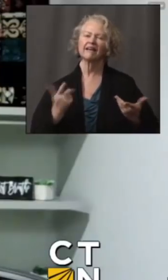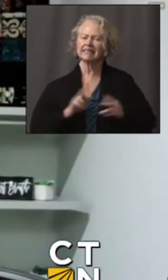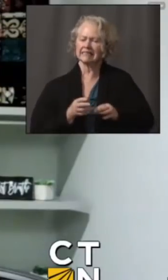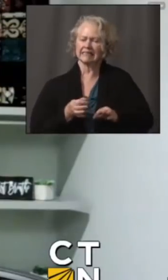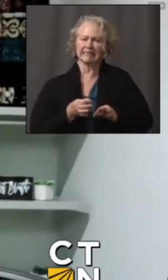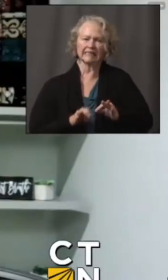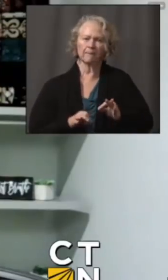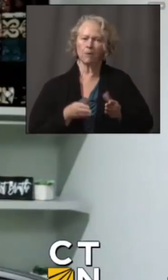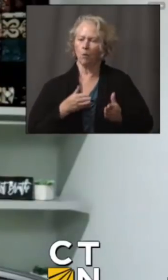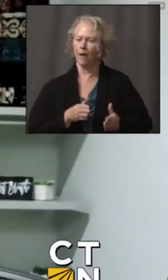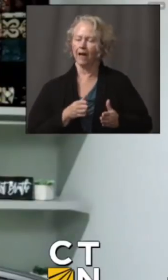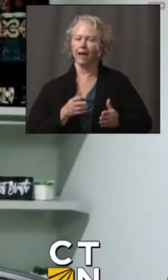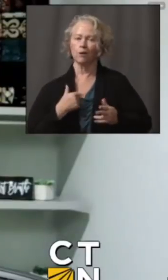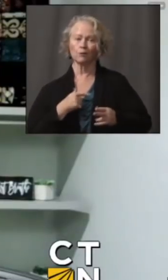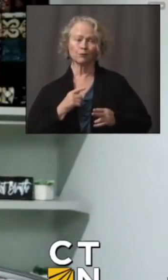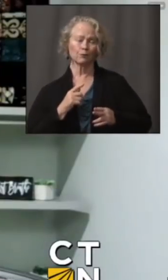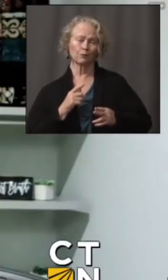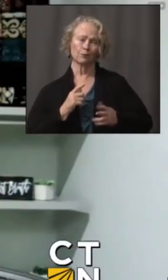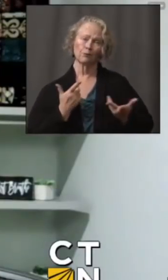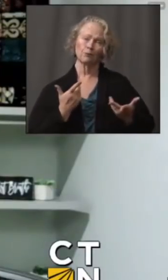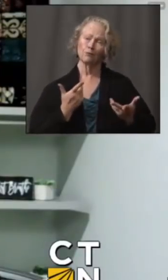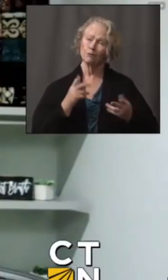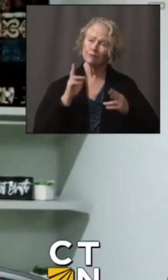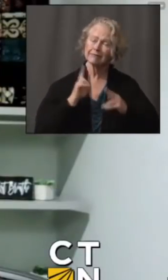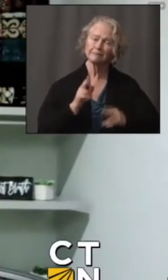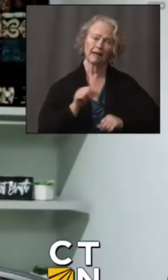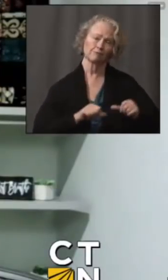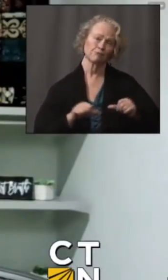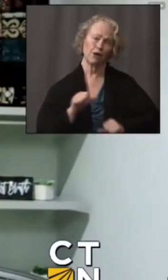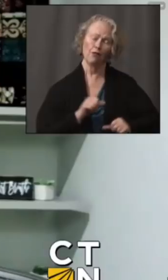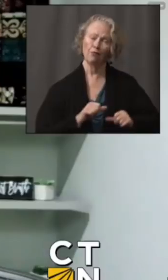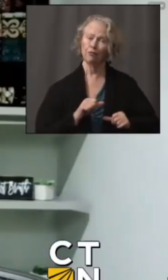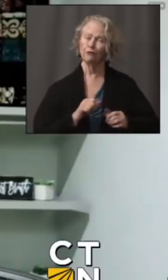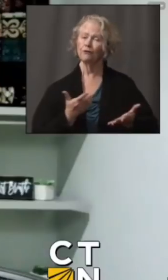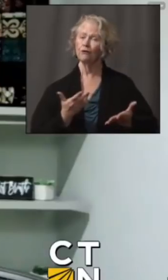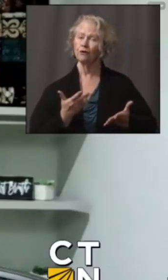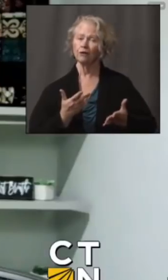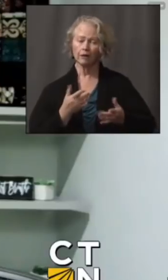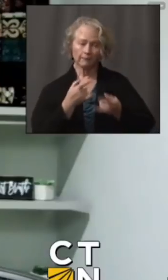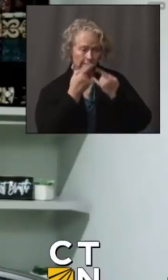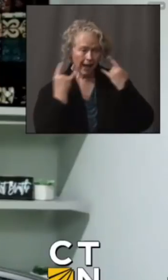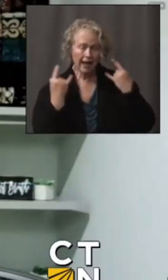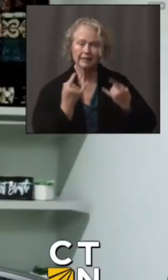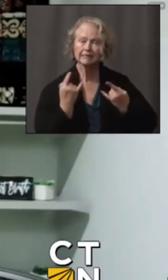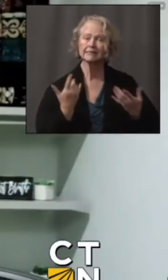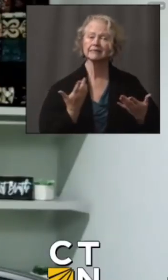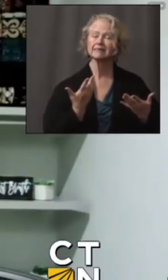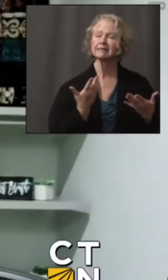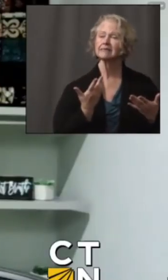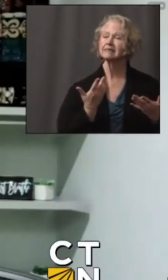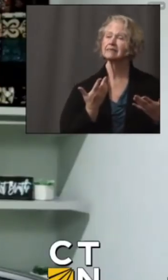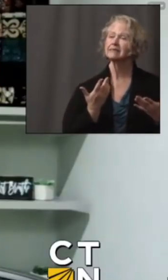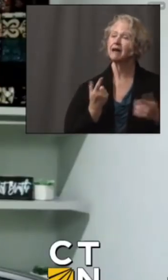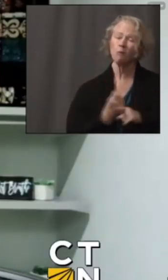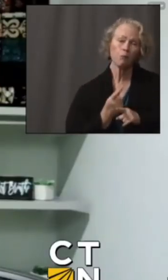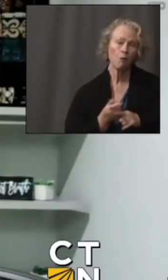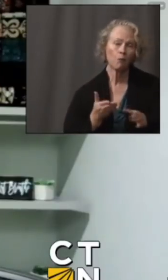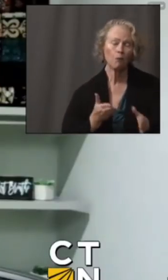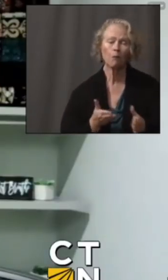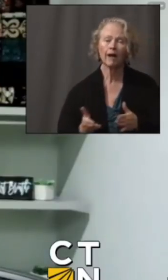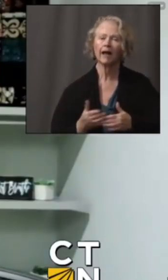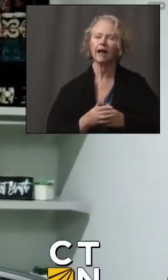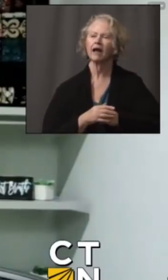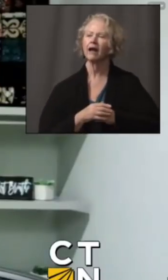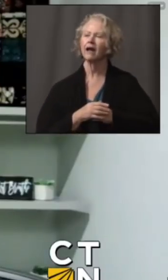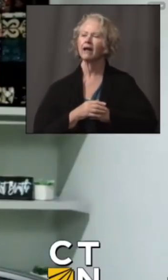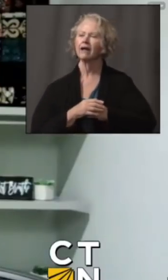that honor our healthcare workers and honor our neighbors by wearing a mask consistently, wearing them the appropriate way, right? So remembering